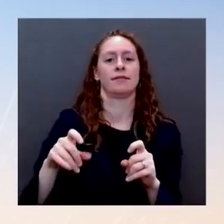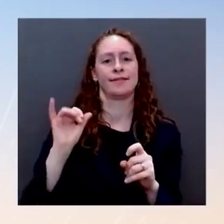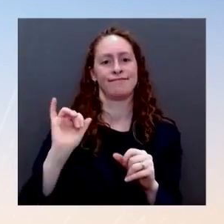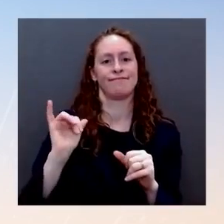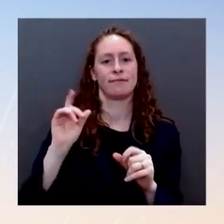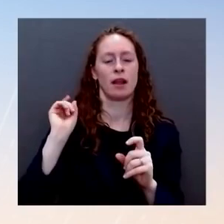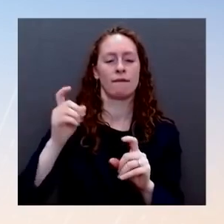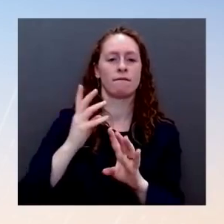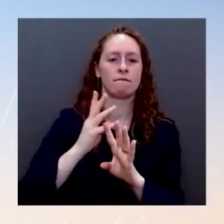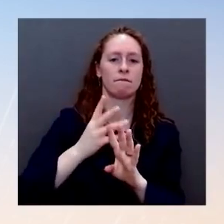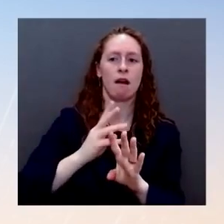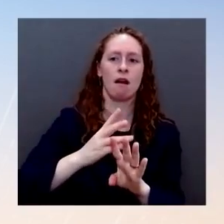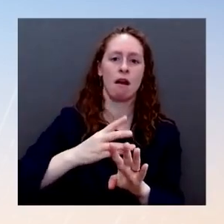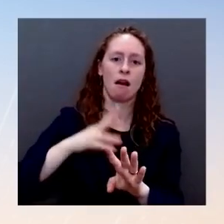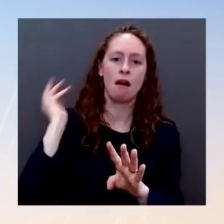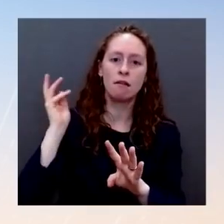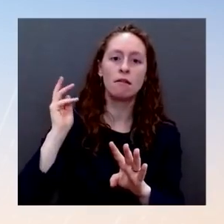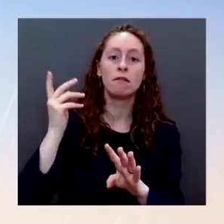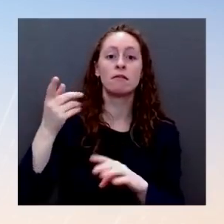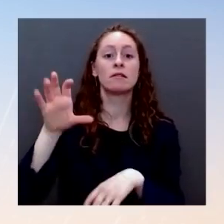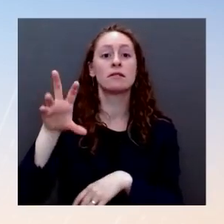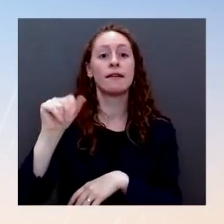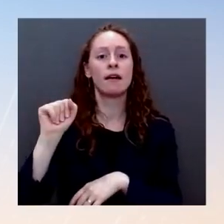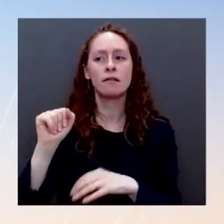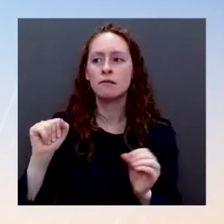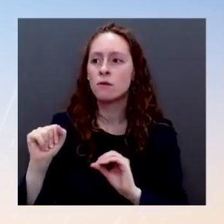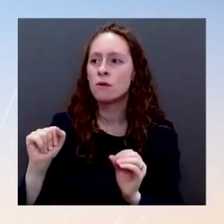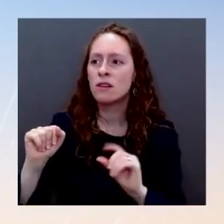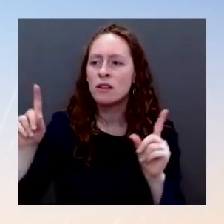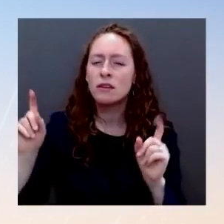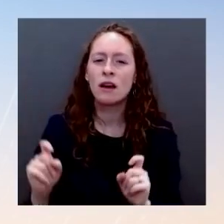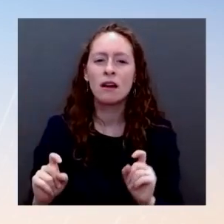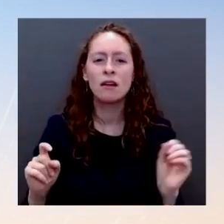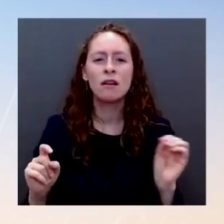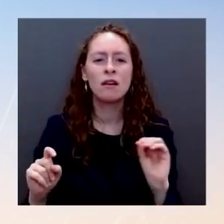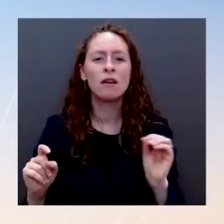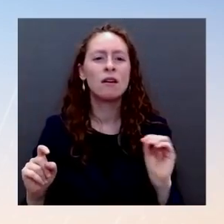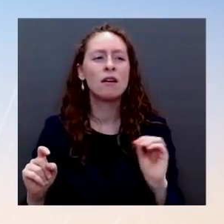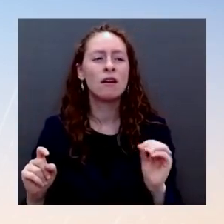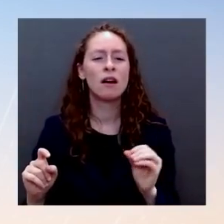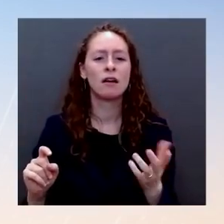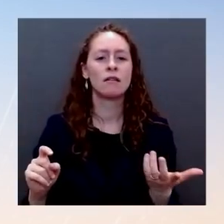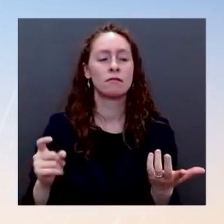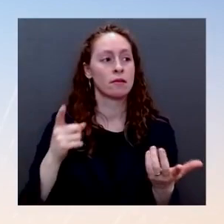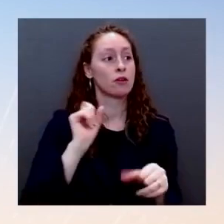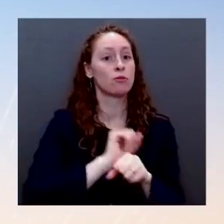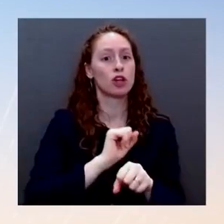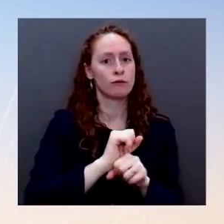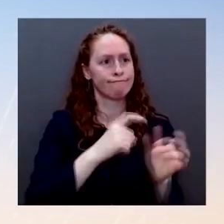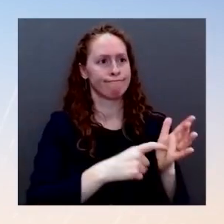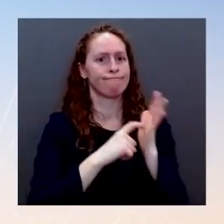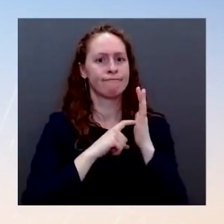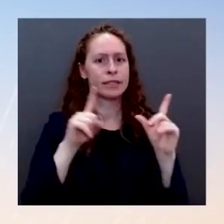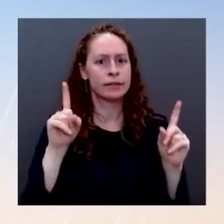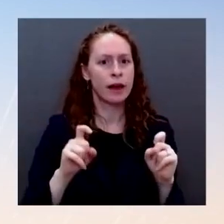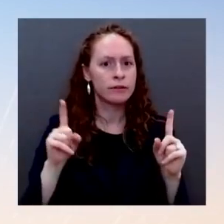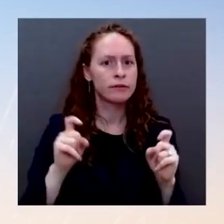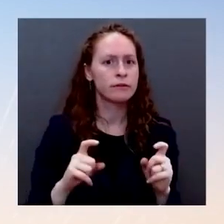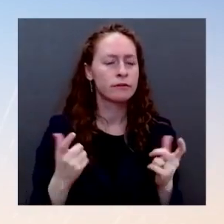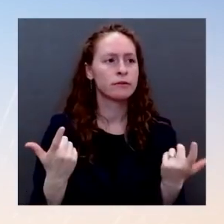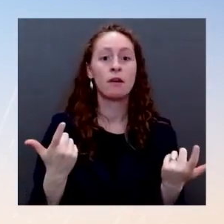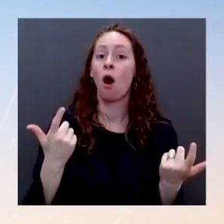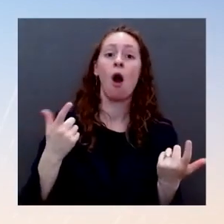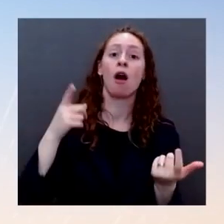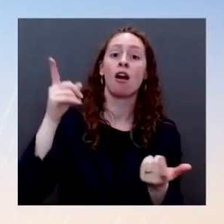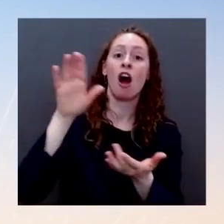their workplace says, we want you to take a self-test before you walk in, what can people do in the meantime until that capacity does get built